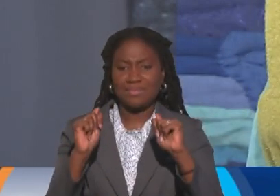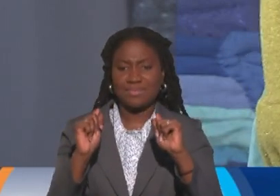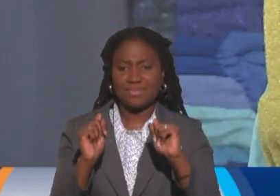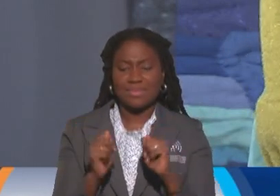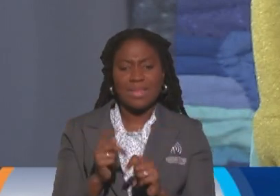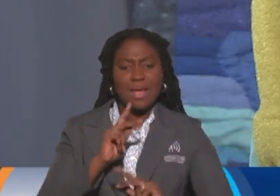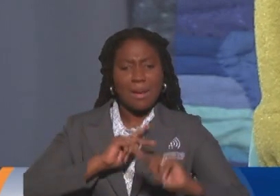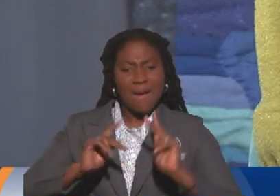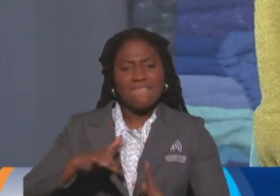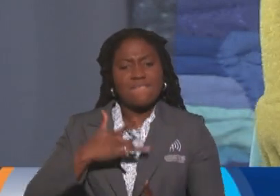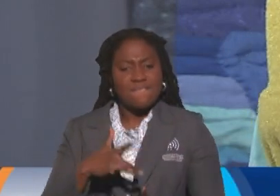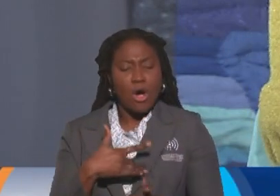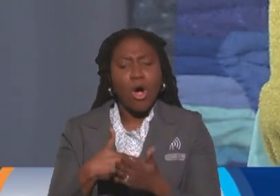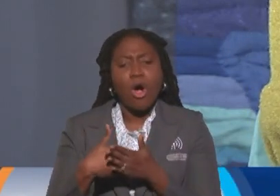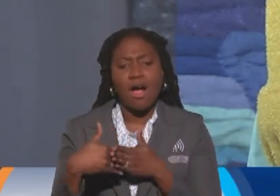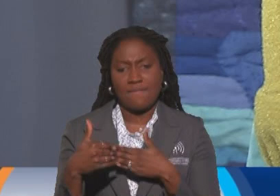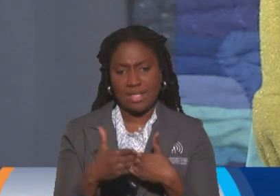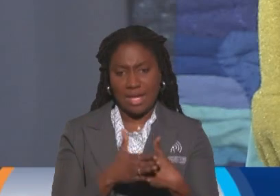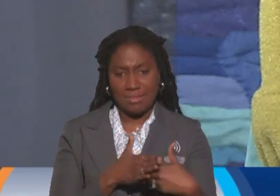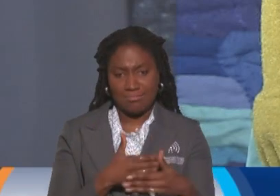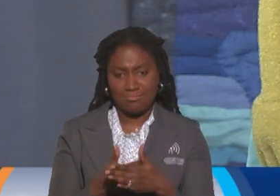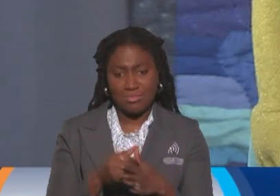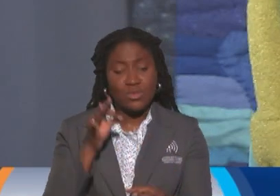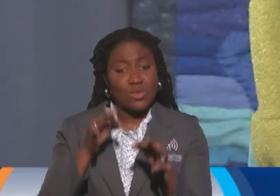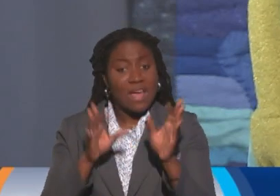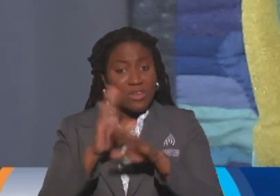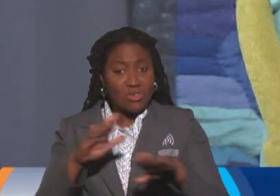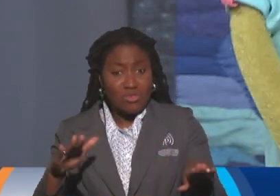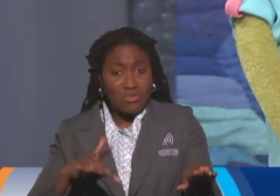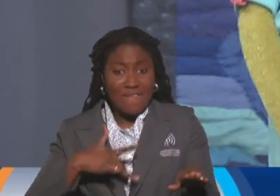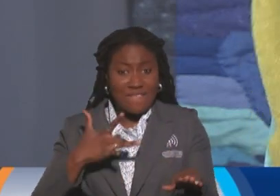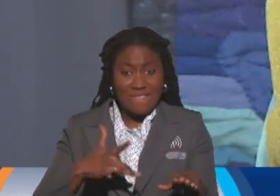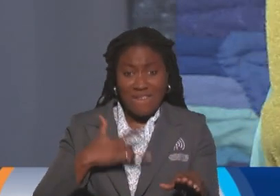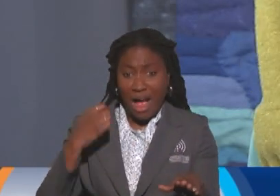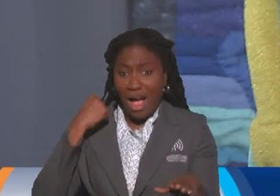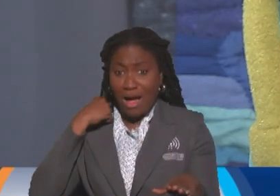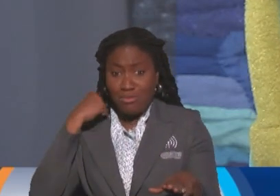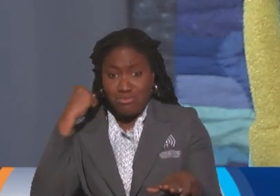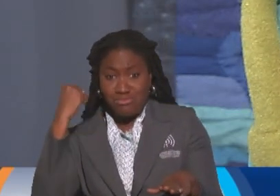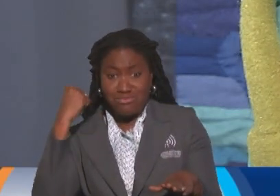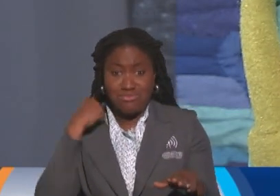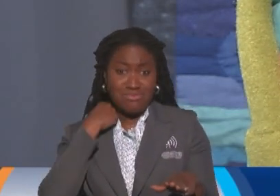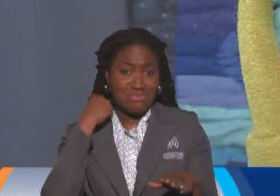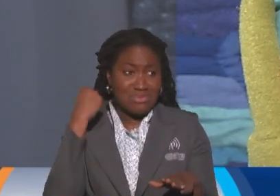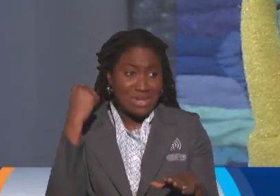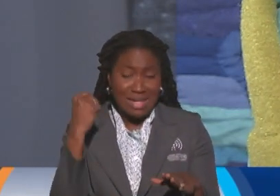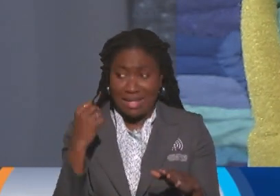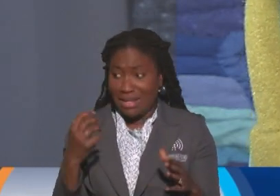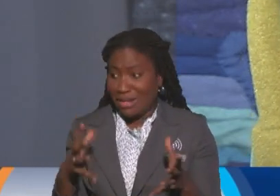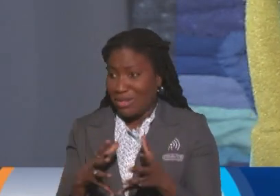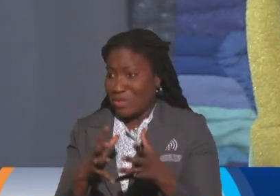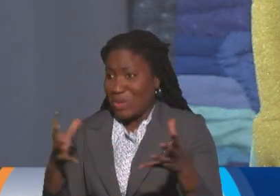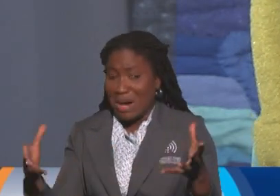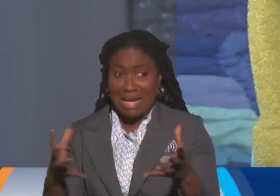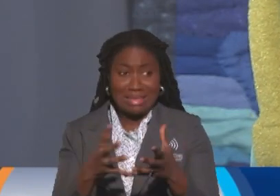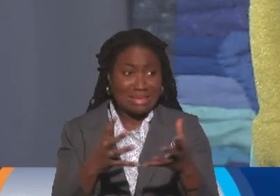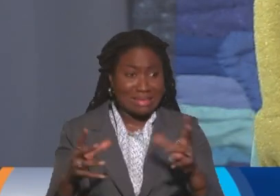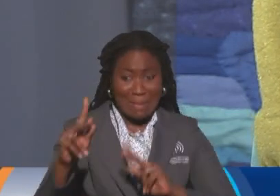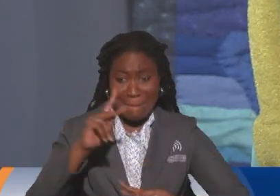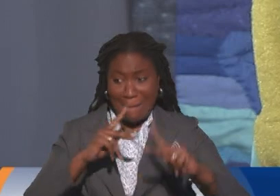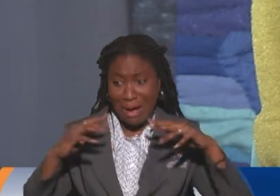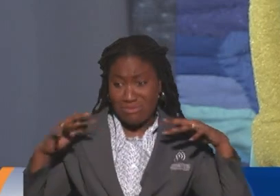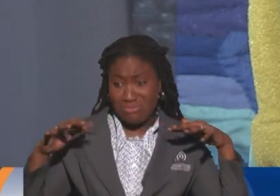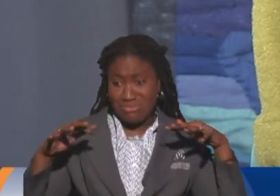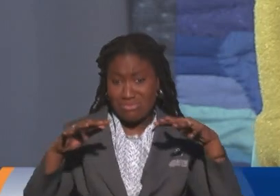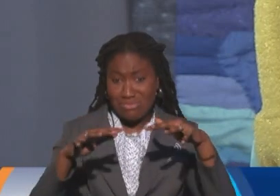make people feel comfortable, so that if children feel overwhelmed at the festival with crowds and noise,